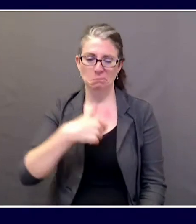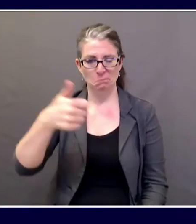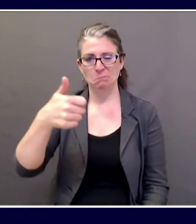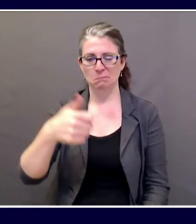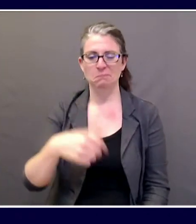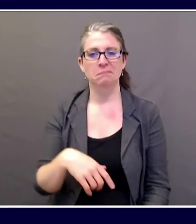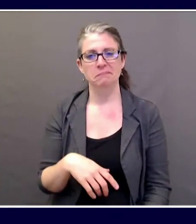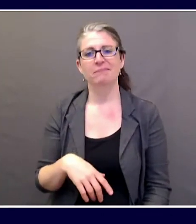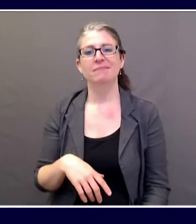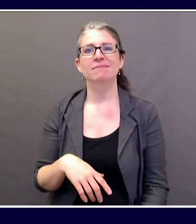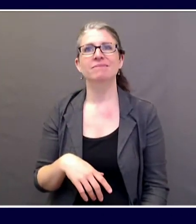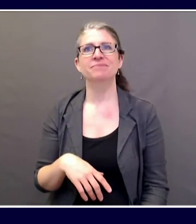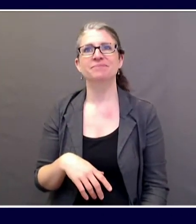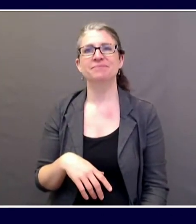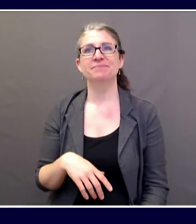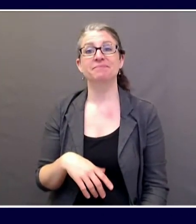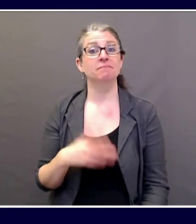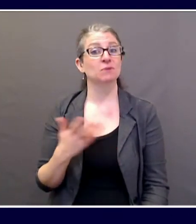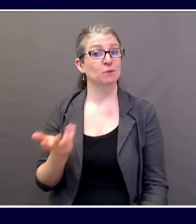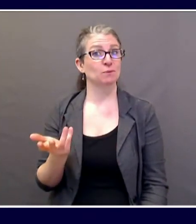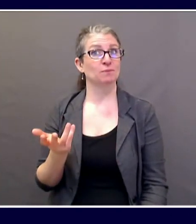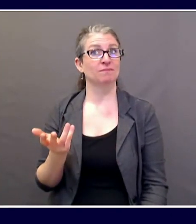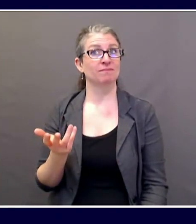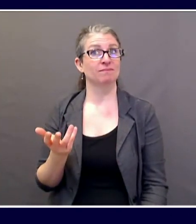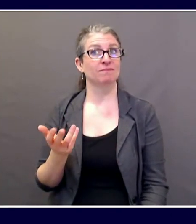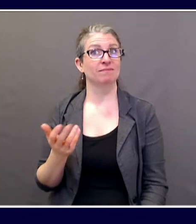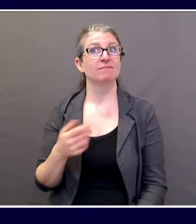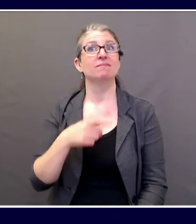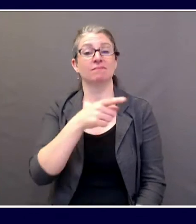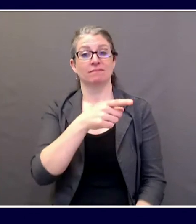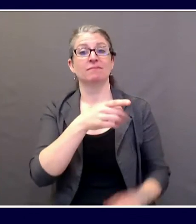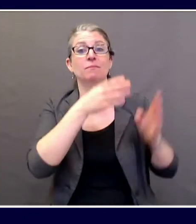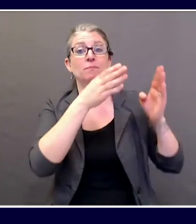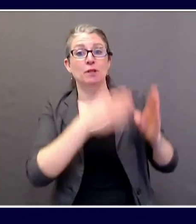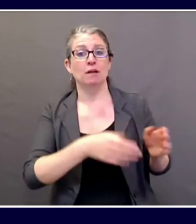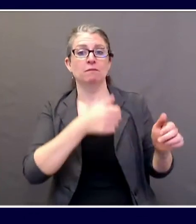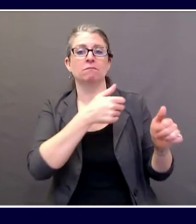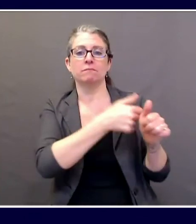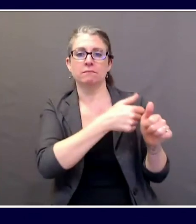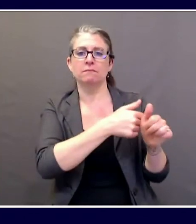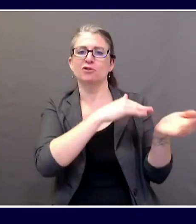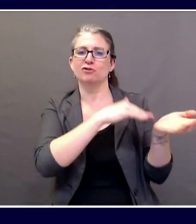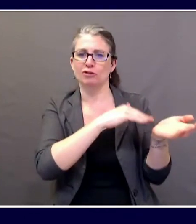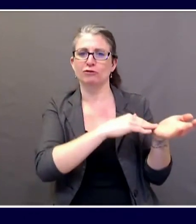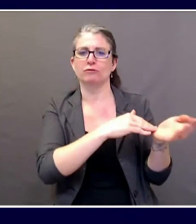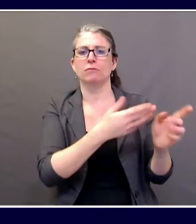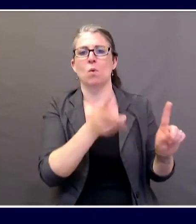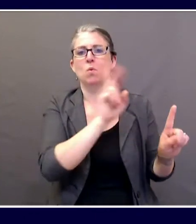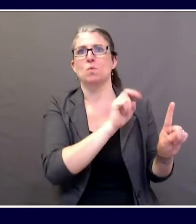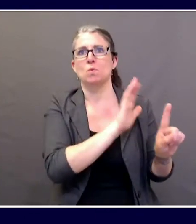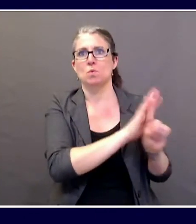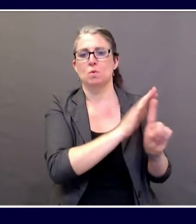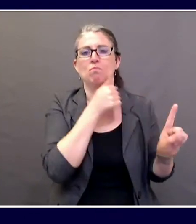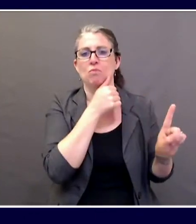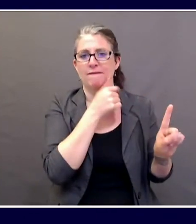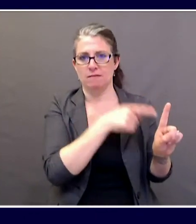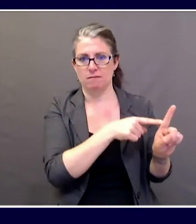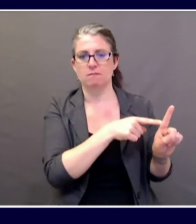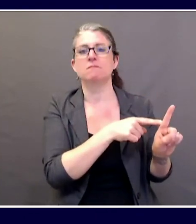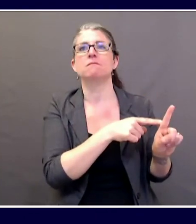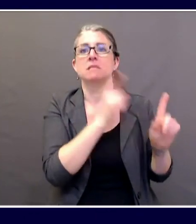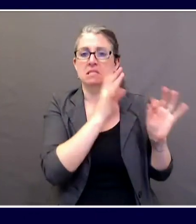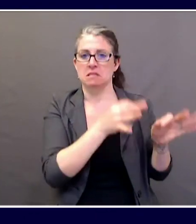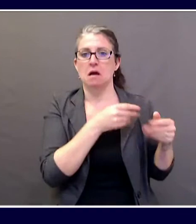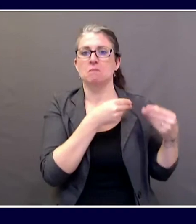are doing this, there's some question in the community about copays and whether there can be